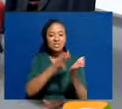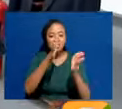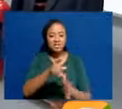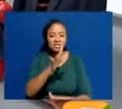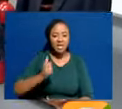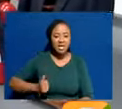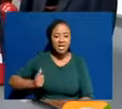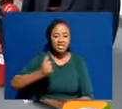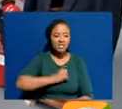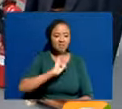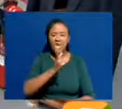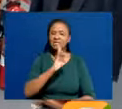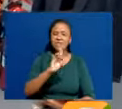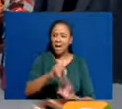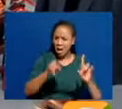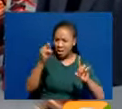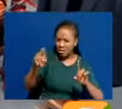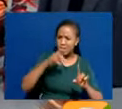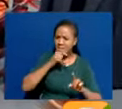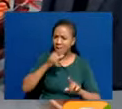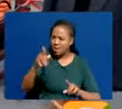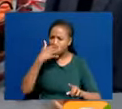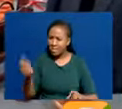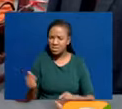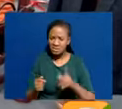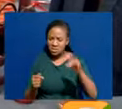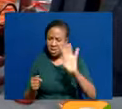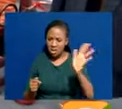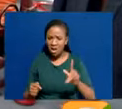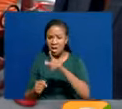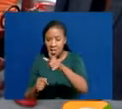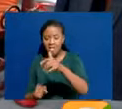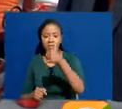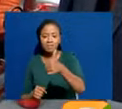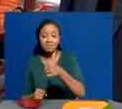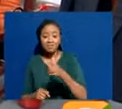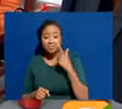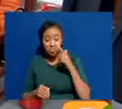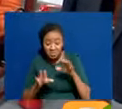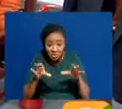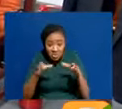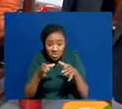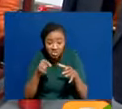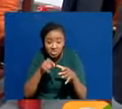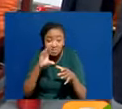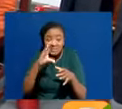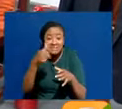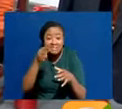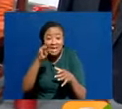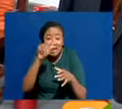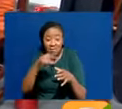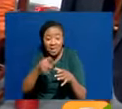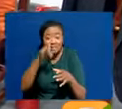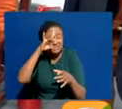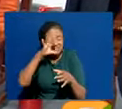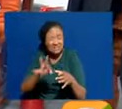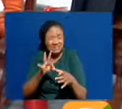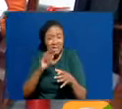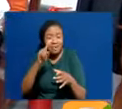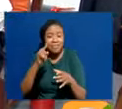Baba Kamau. No, Baba Onyango is the best. The scrutiny in these small settings is so high, higher than even who is going to run your 40